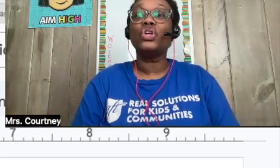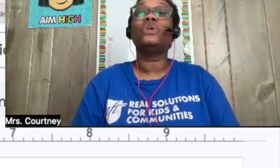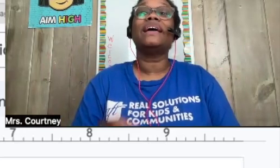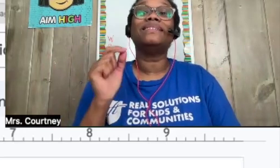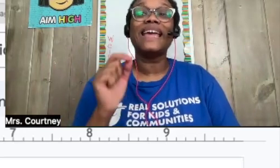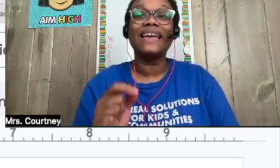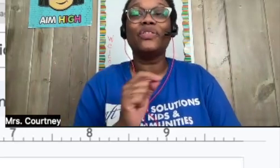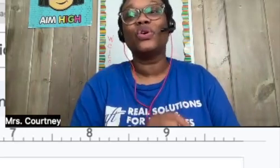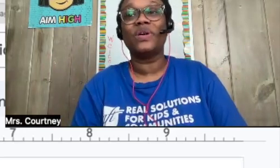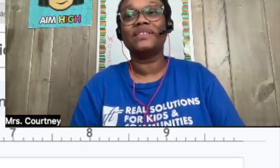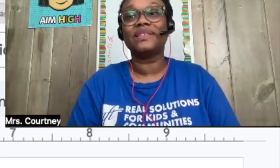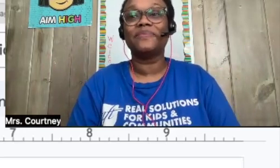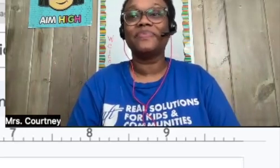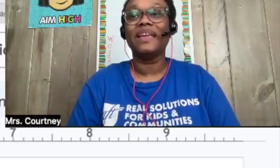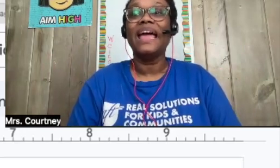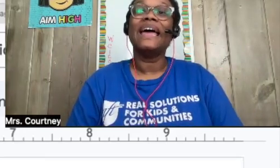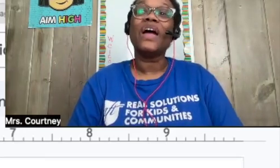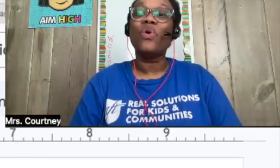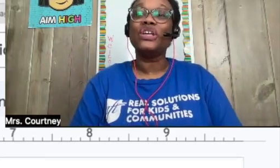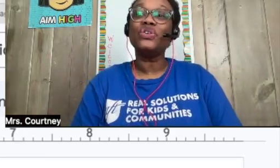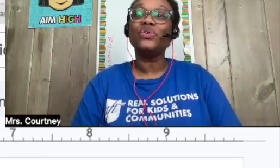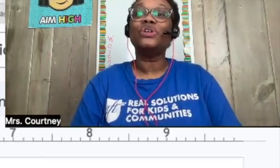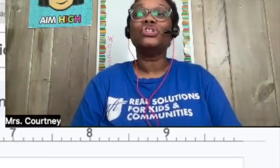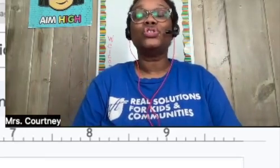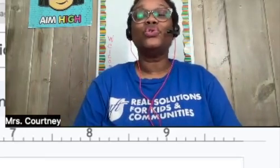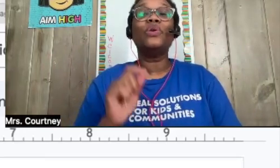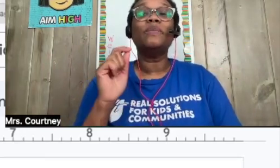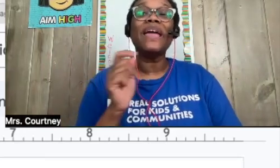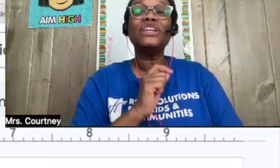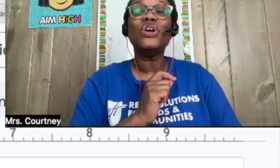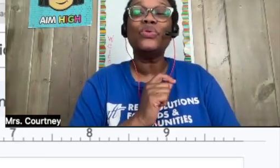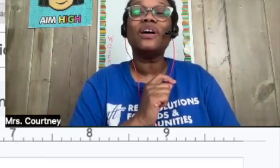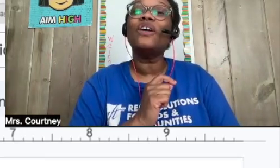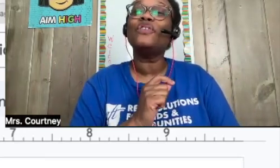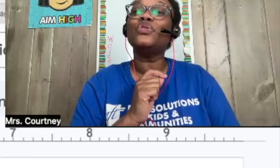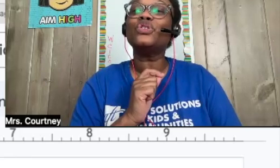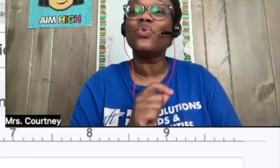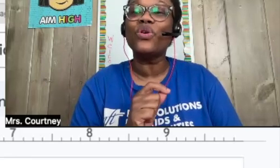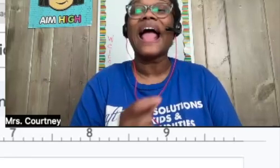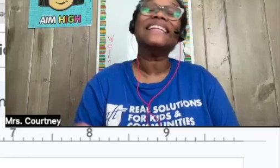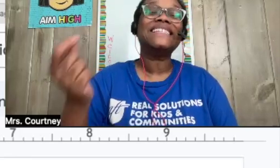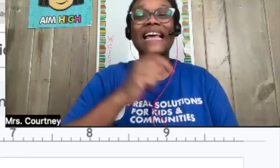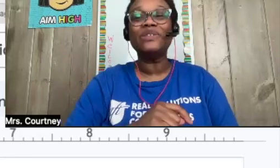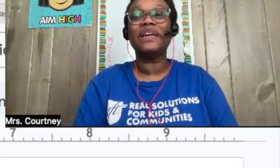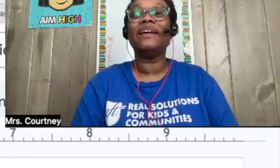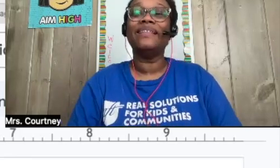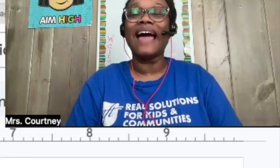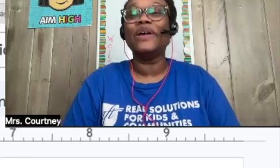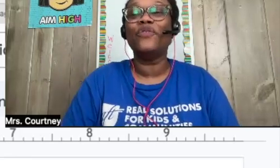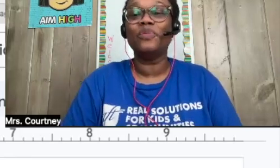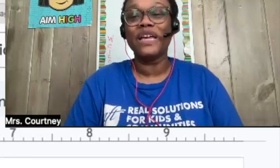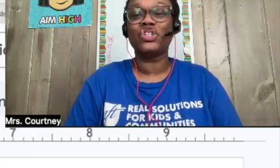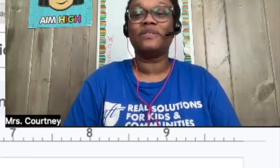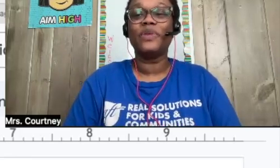where you can take the quiz. And I want you to make note of your score and send me